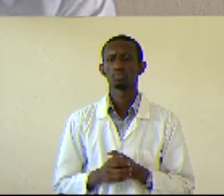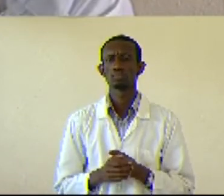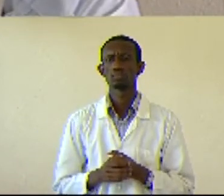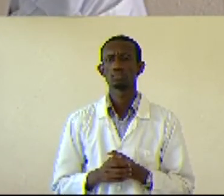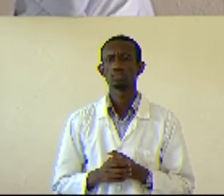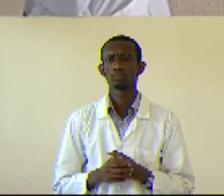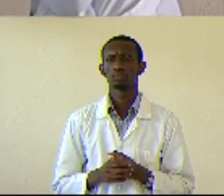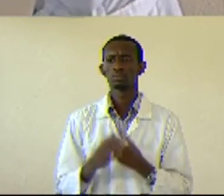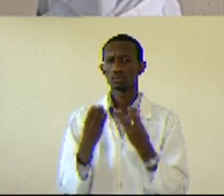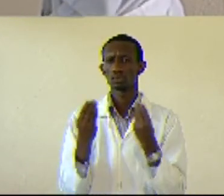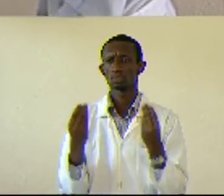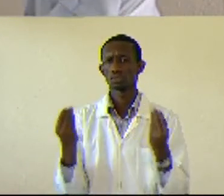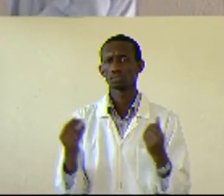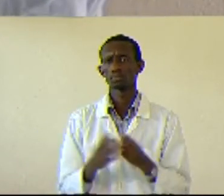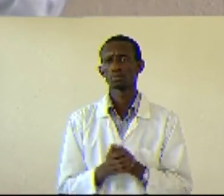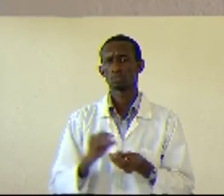very simple.